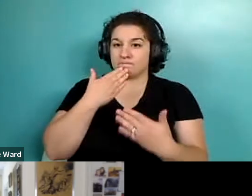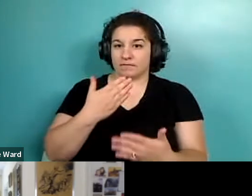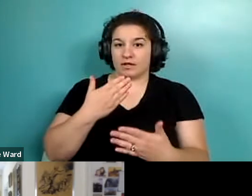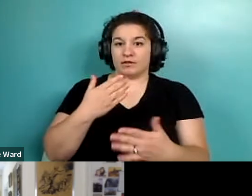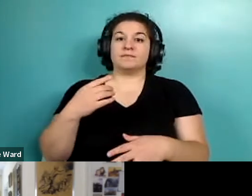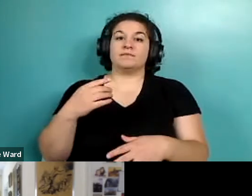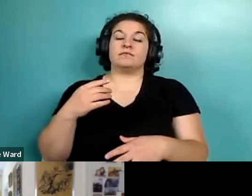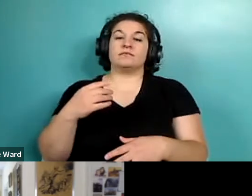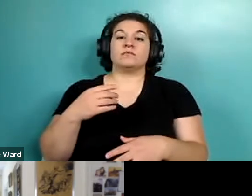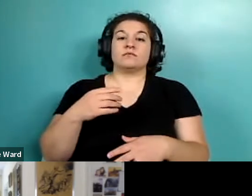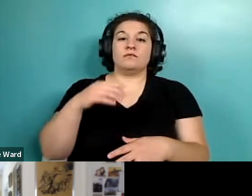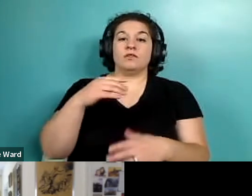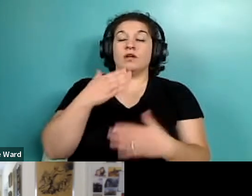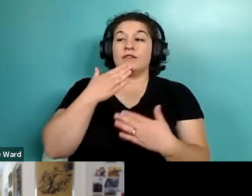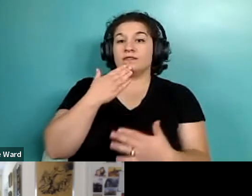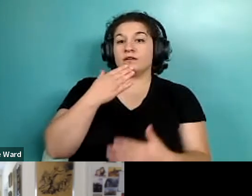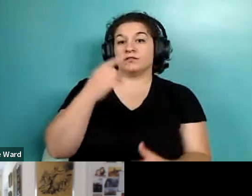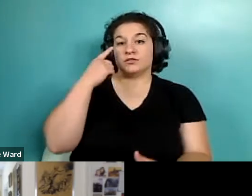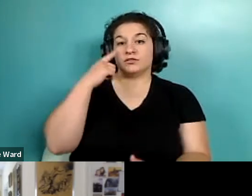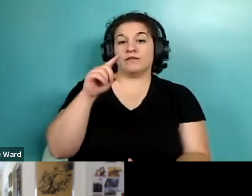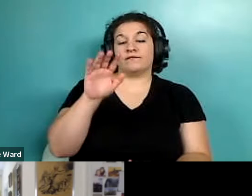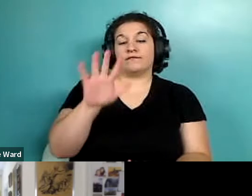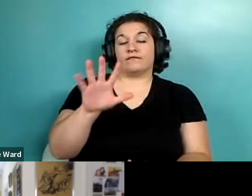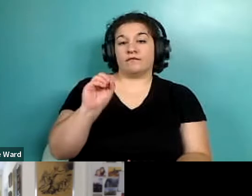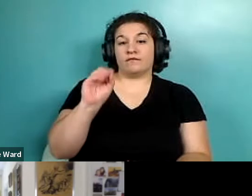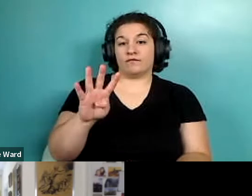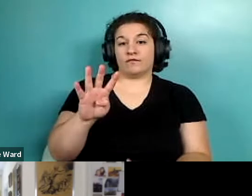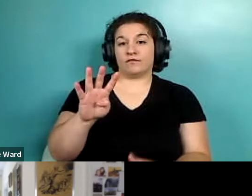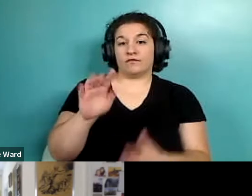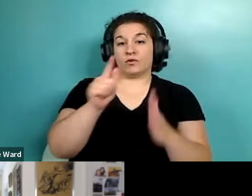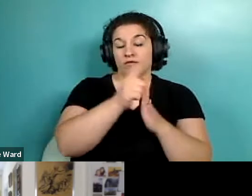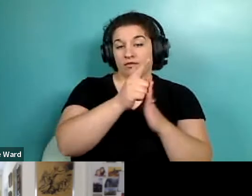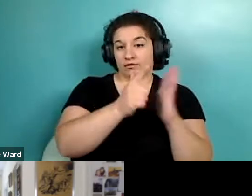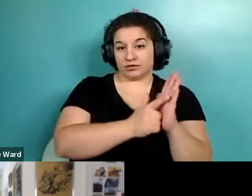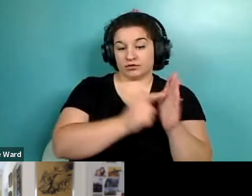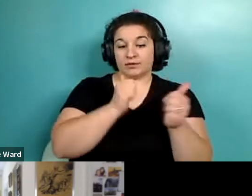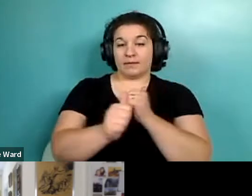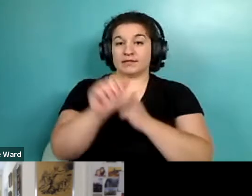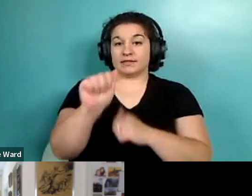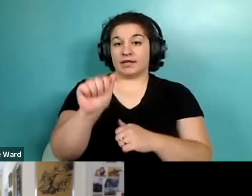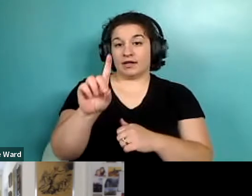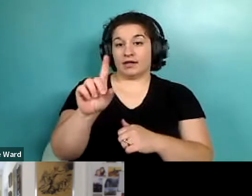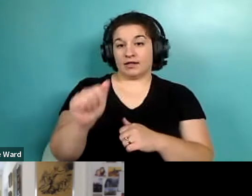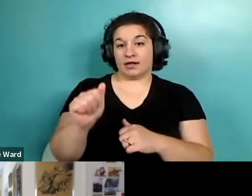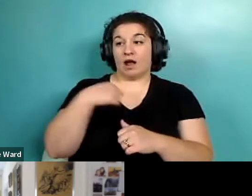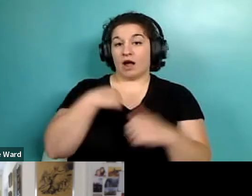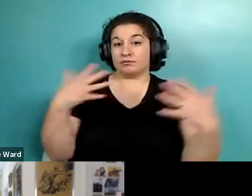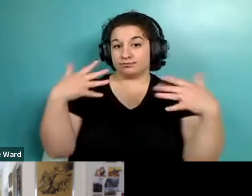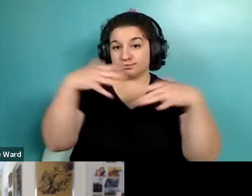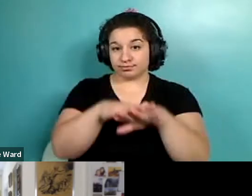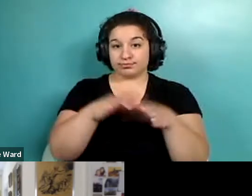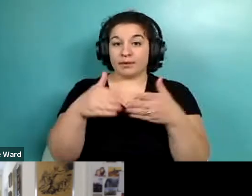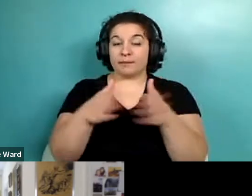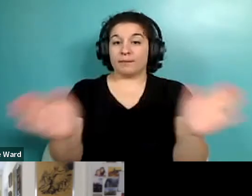to 504 legislation and the passage of the ADA, I was mainstreamed in public school. I had an